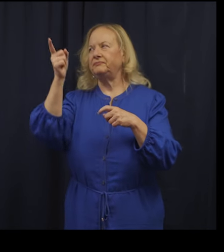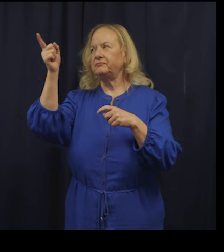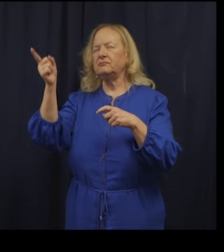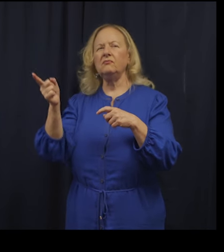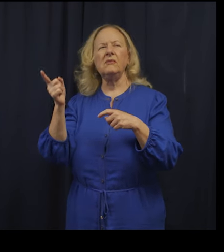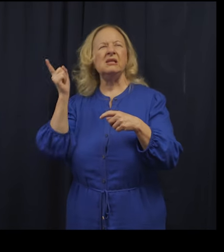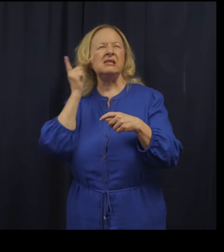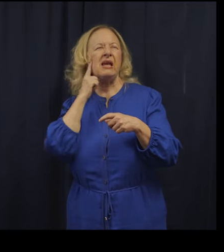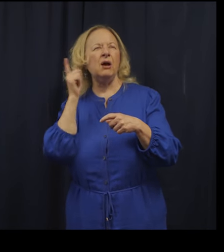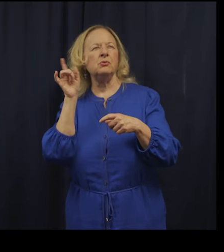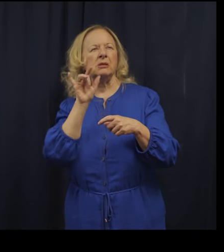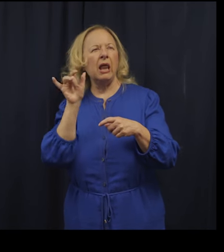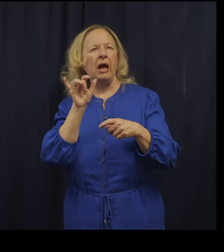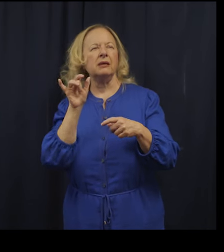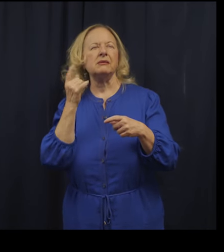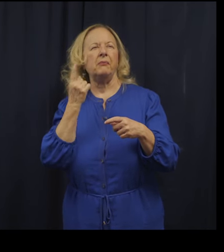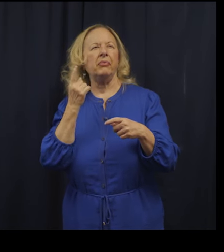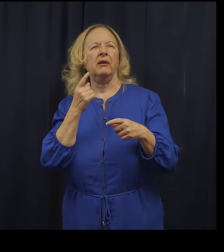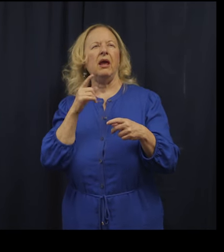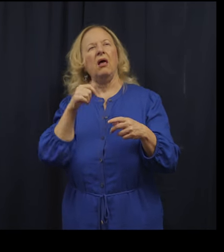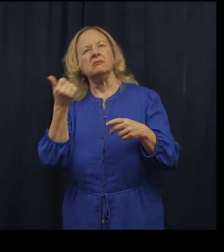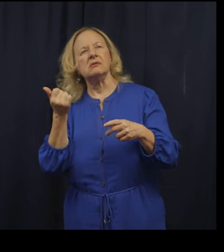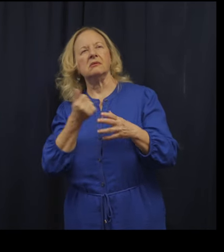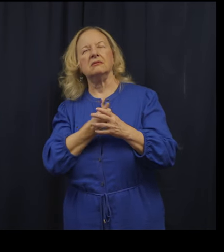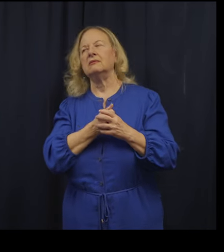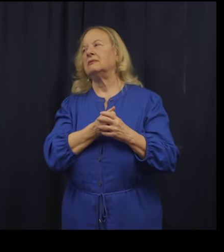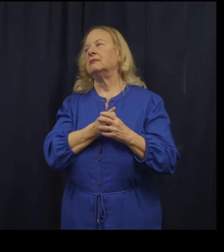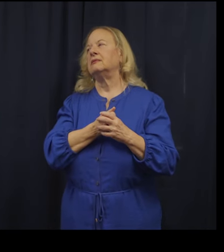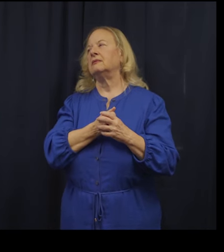Yeah. So,